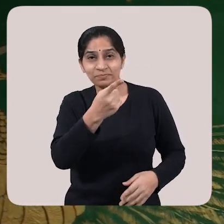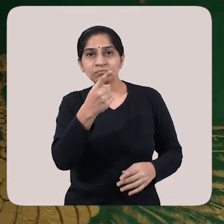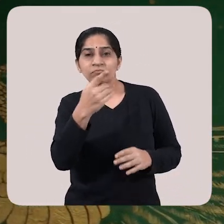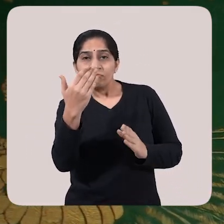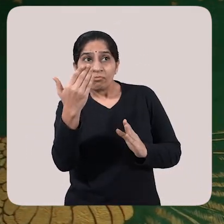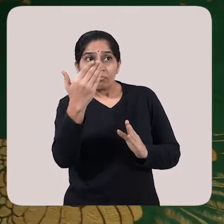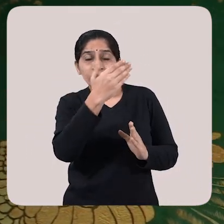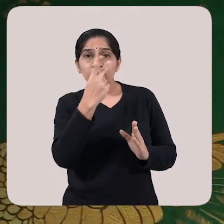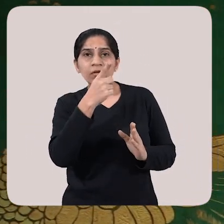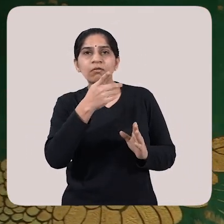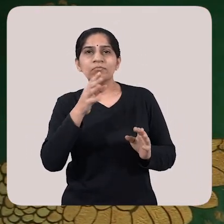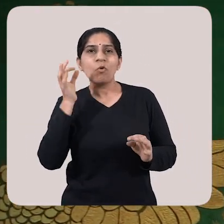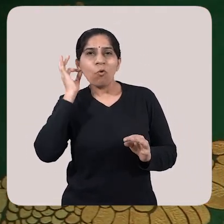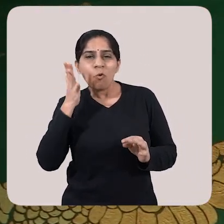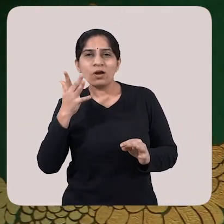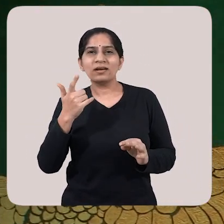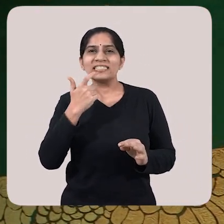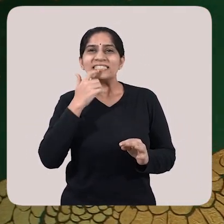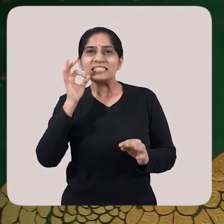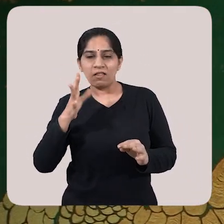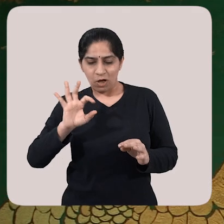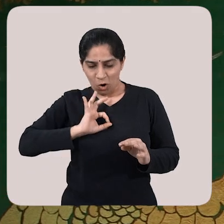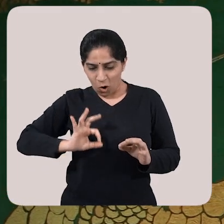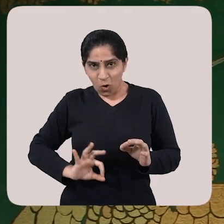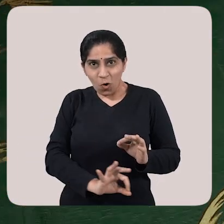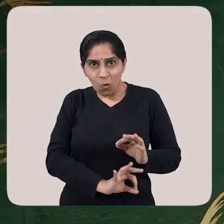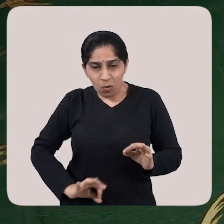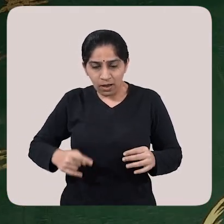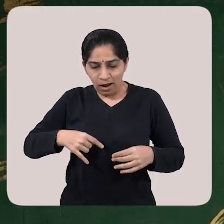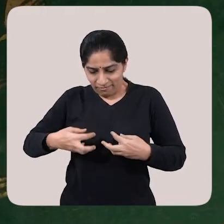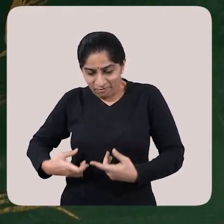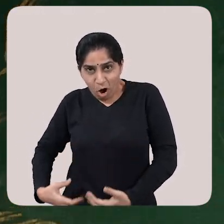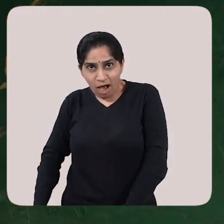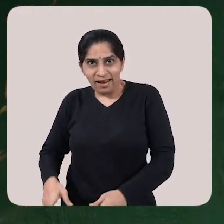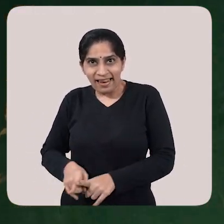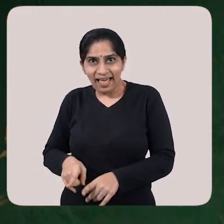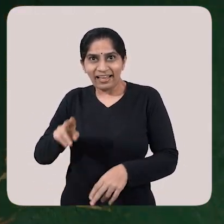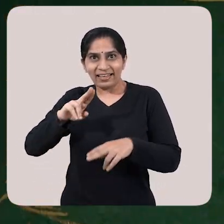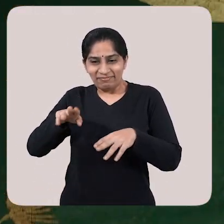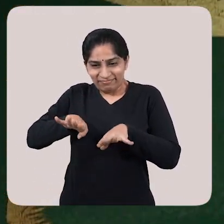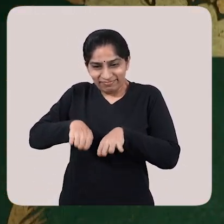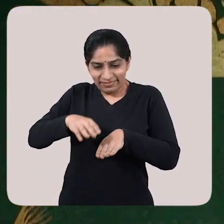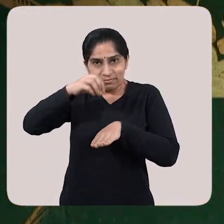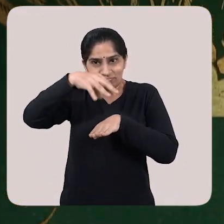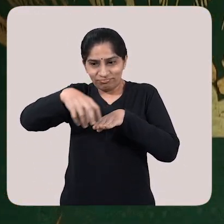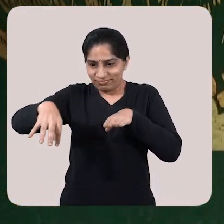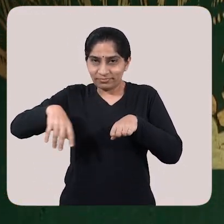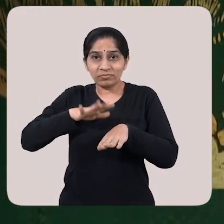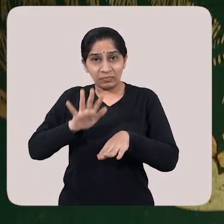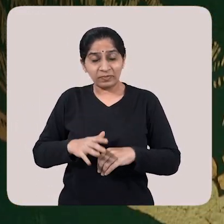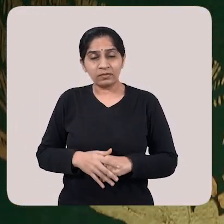menacingly. That peacock's body is composed of gold and silver coins that seem to drip into piles at his